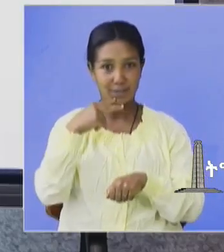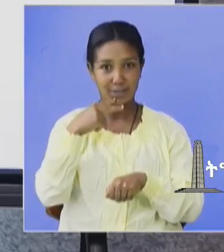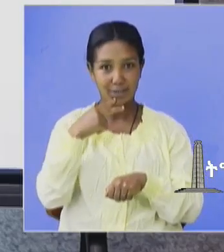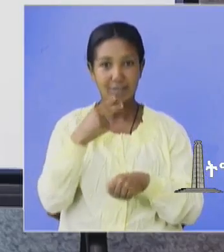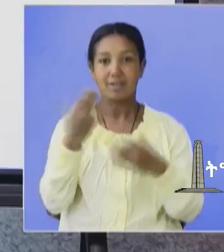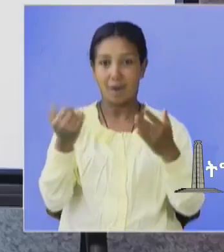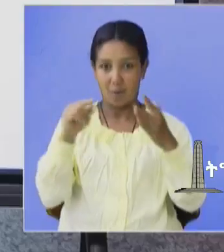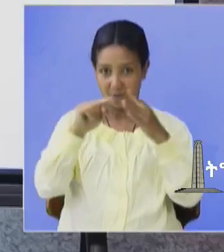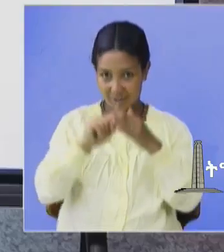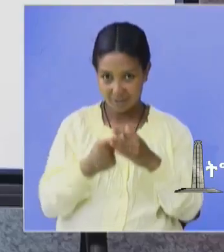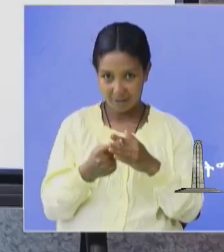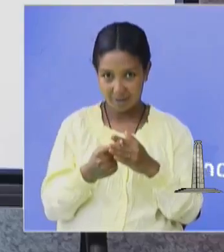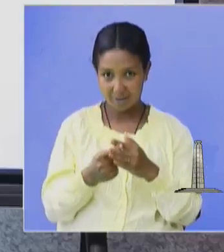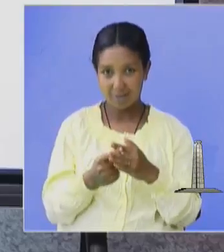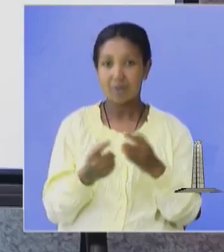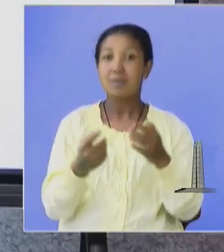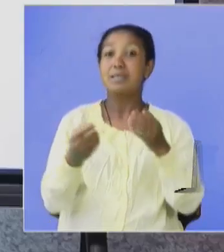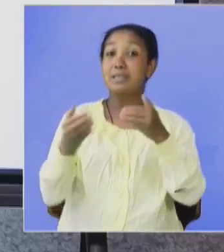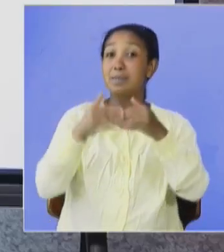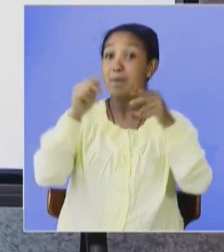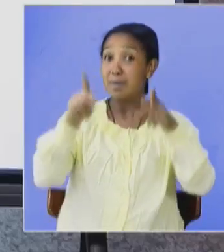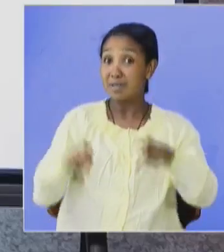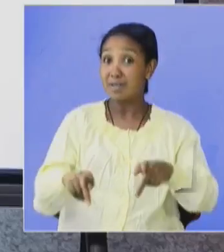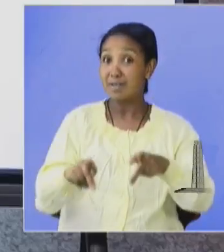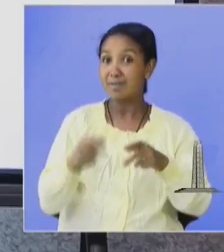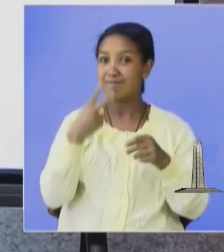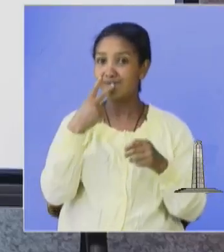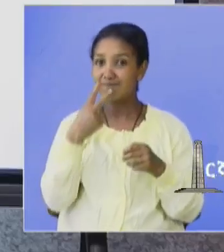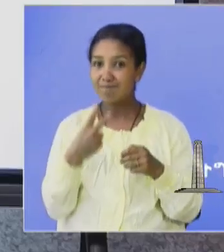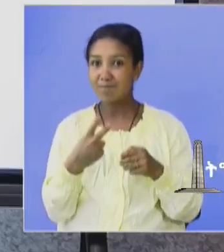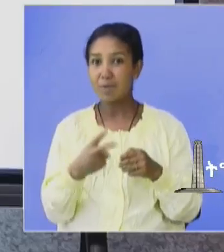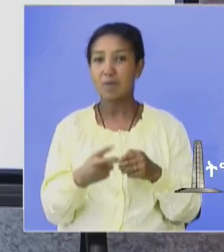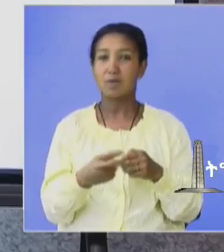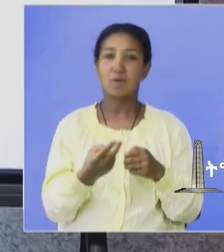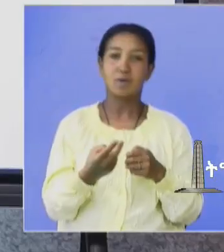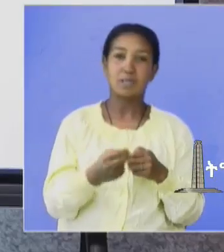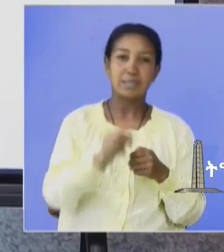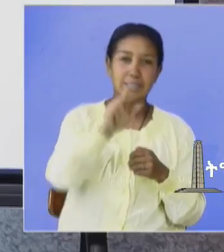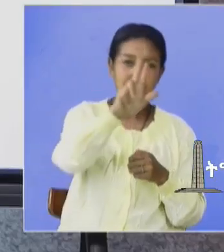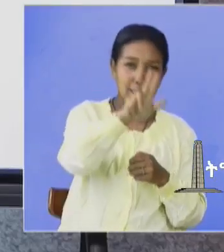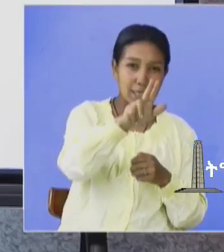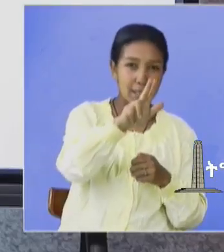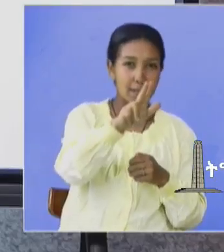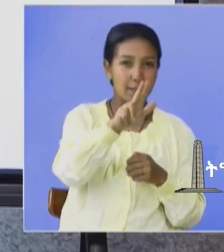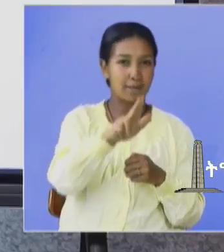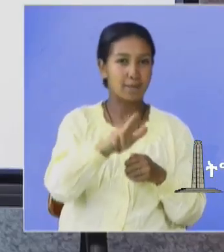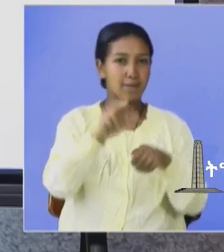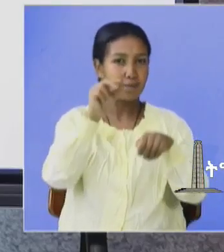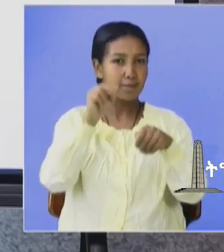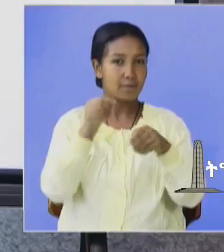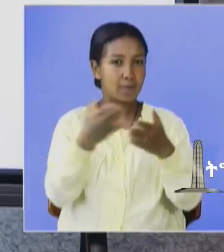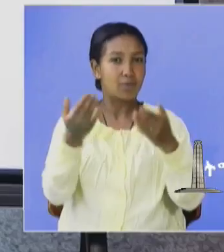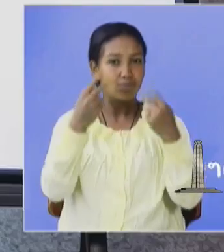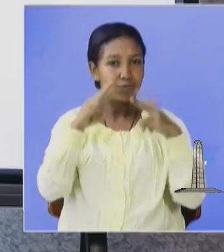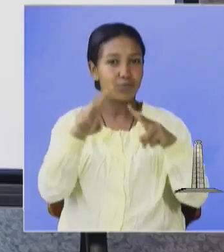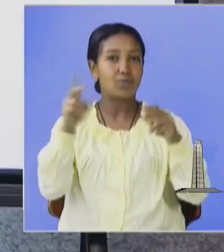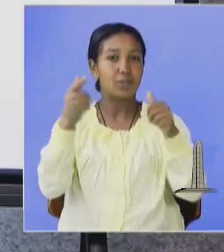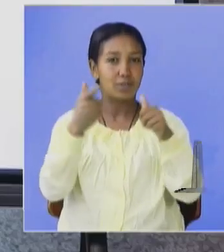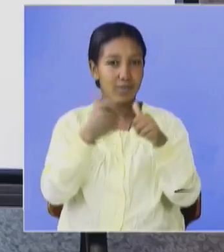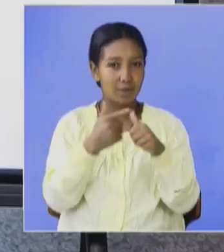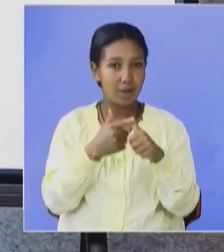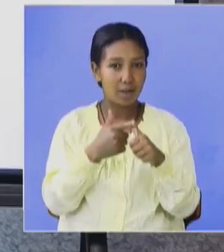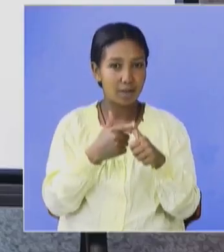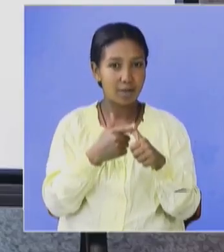Let us start. When we come to simple present tense, we can use for 3 specific things. For example,